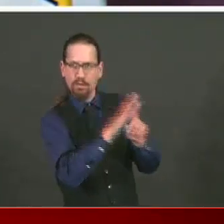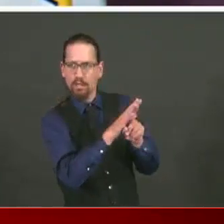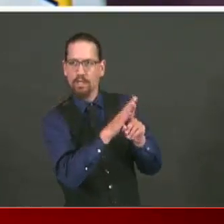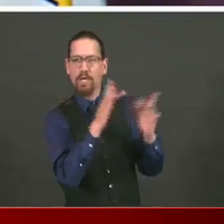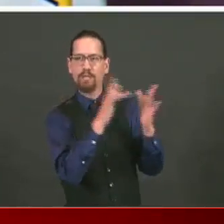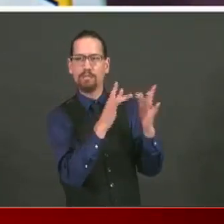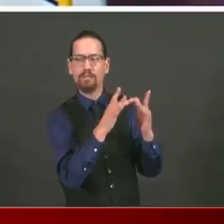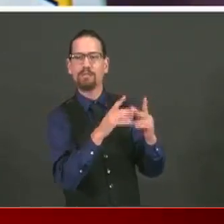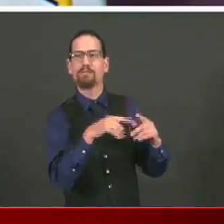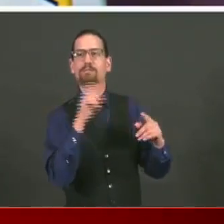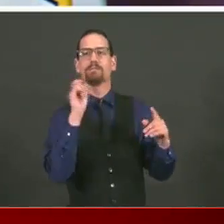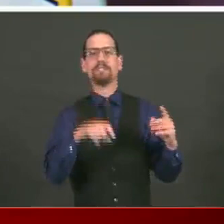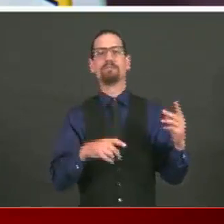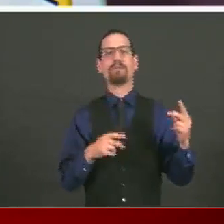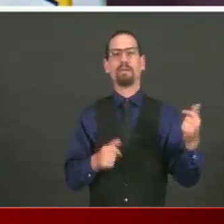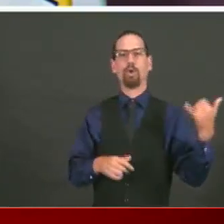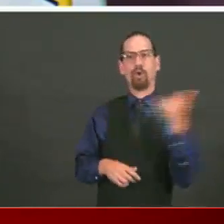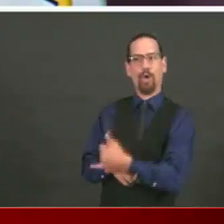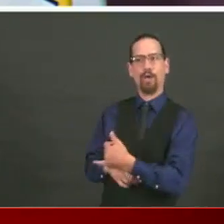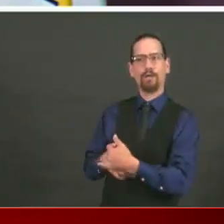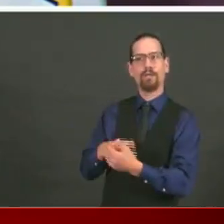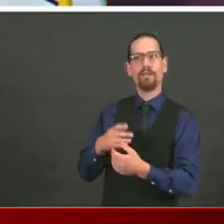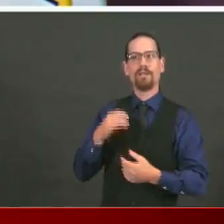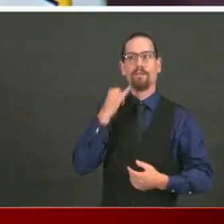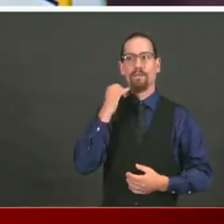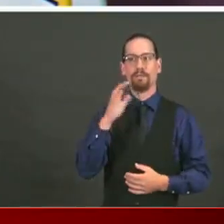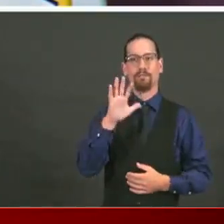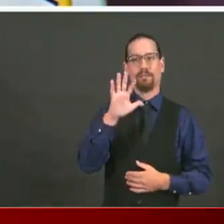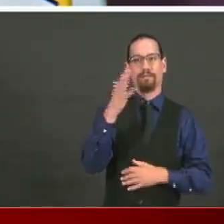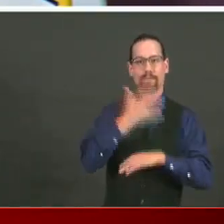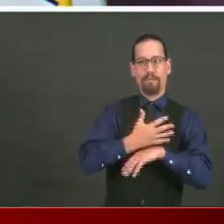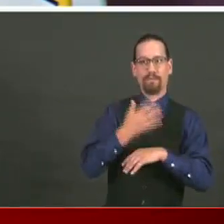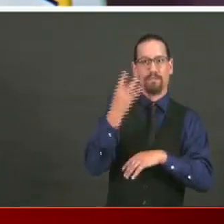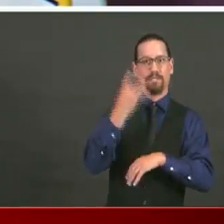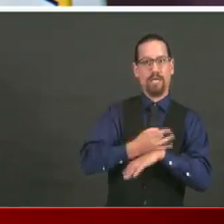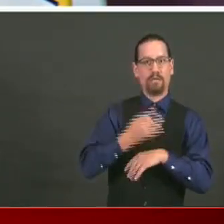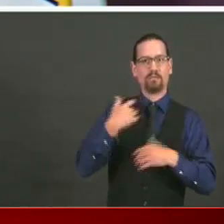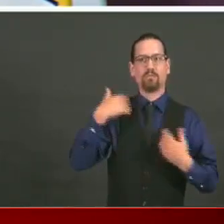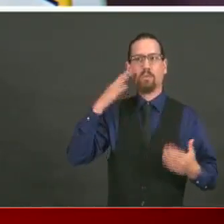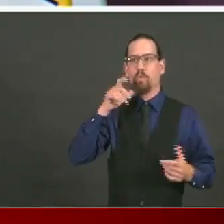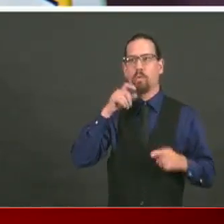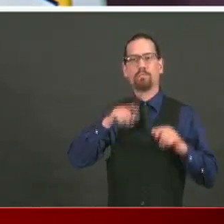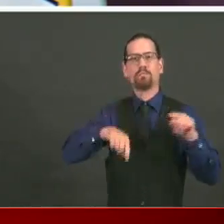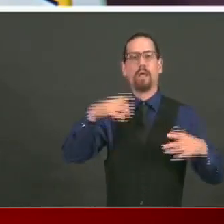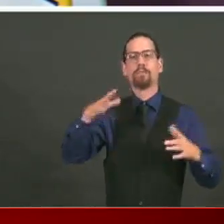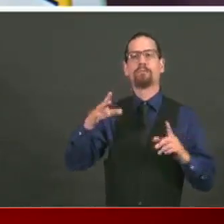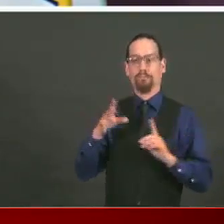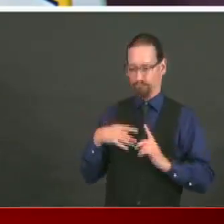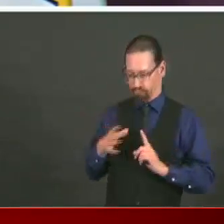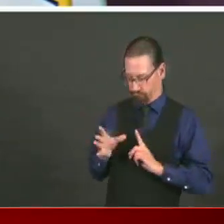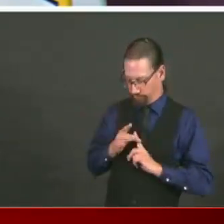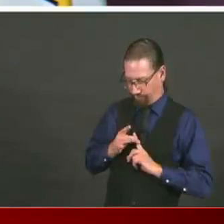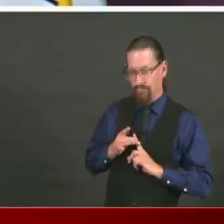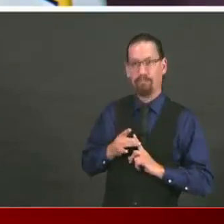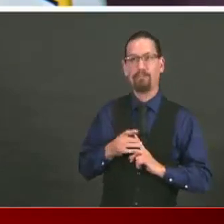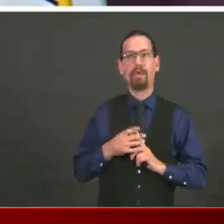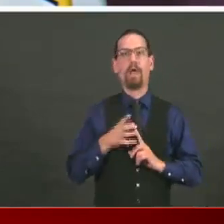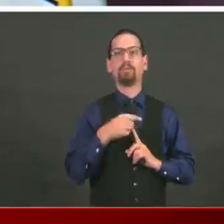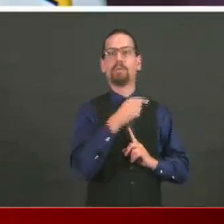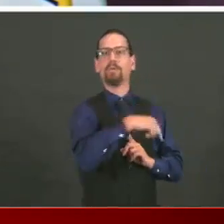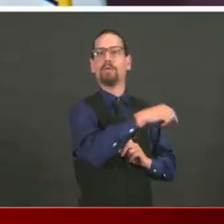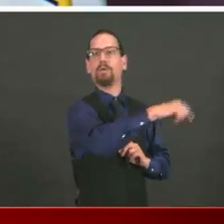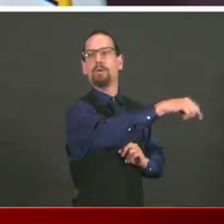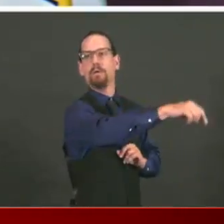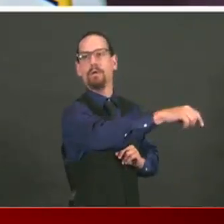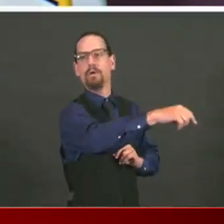So if it takes 5 or 6 days before we know if I'm positive, and if I have been continuing to interact